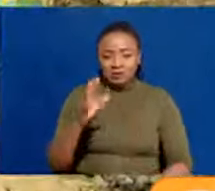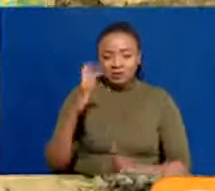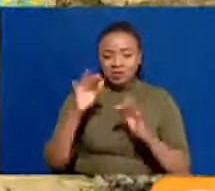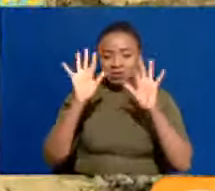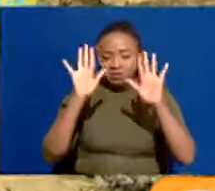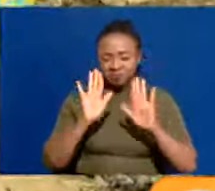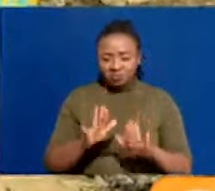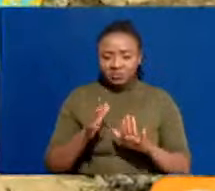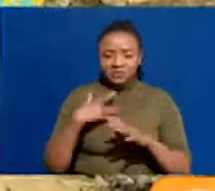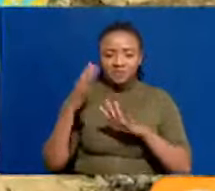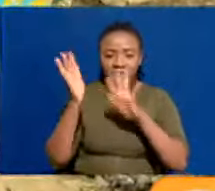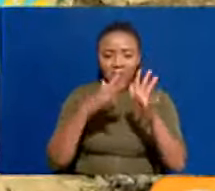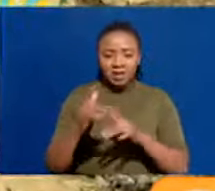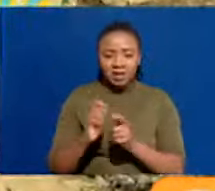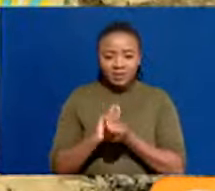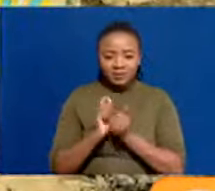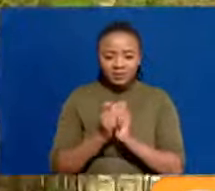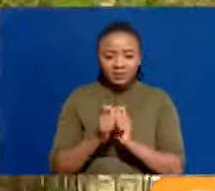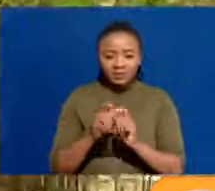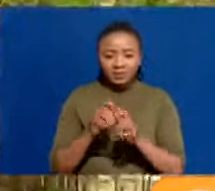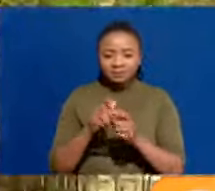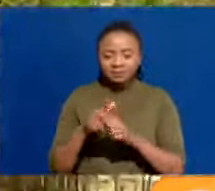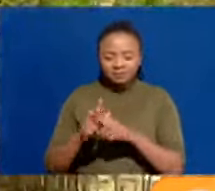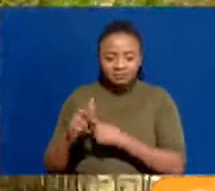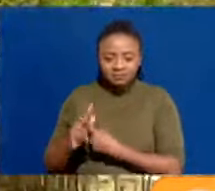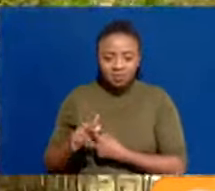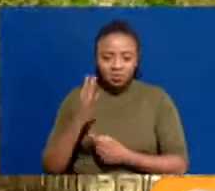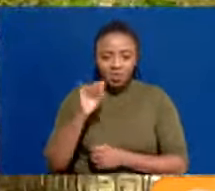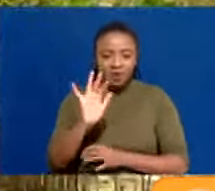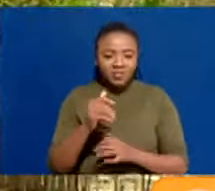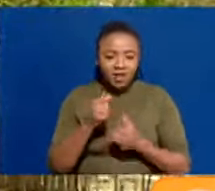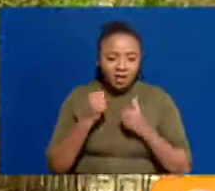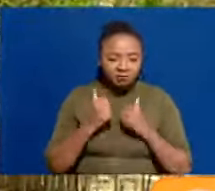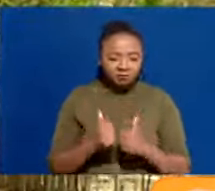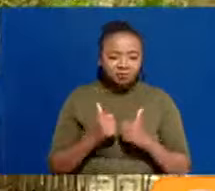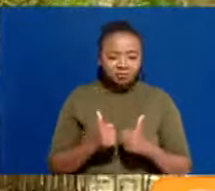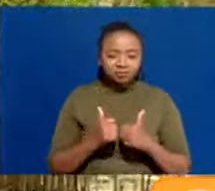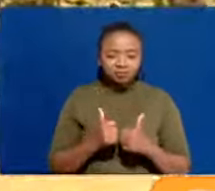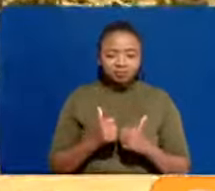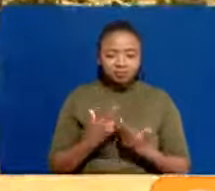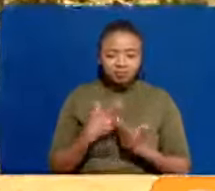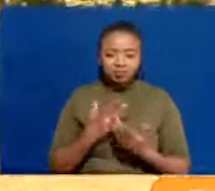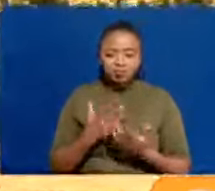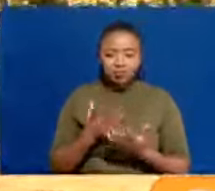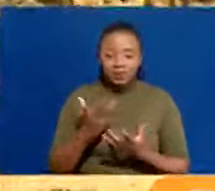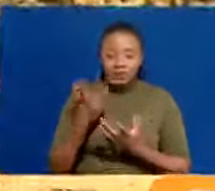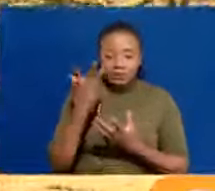climate change mitigation due to their remarkable ability to sequester carbon